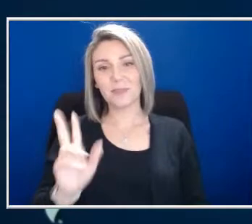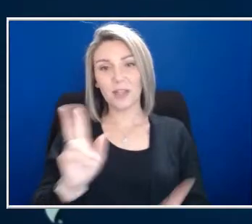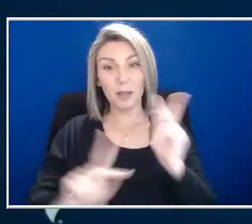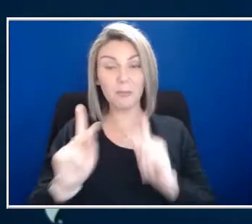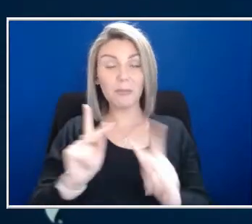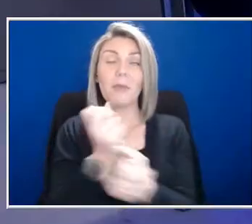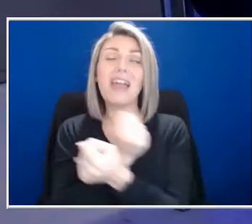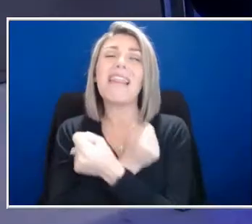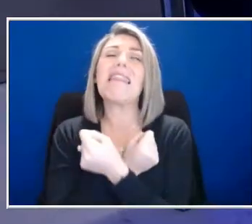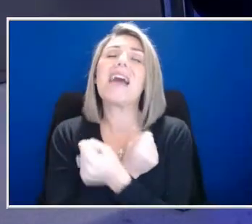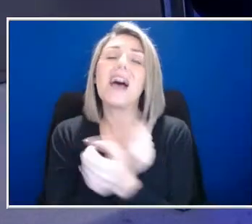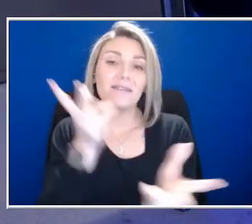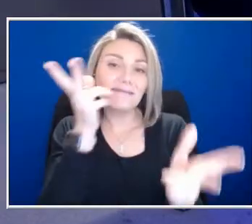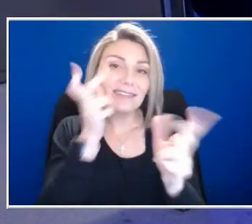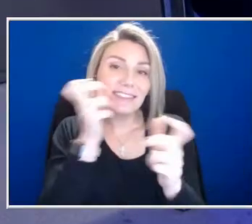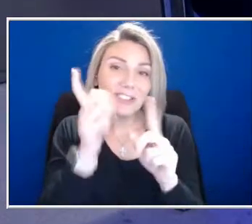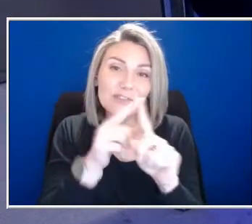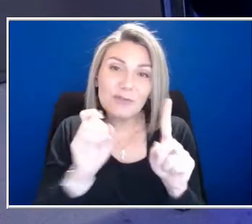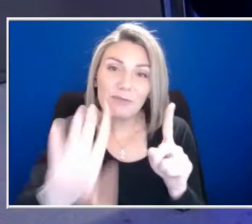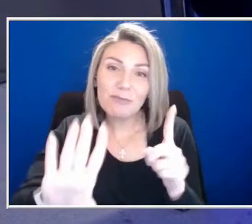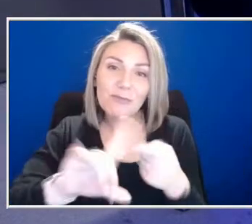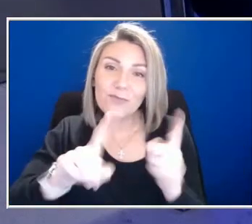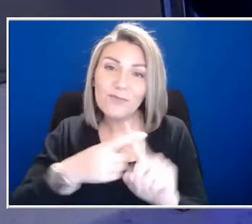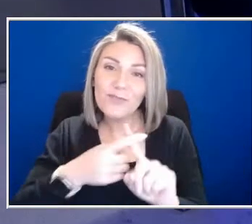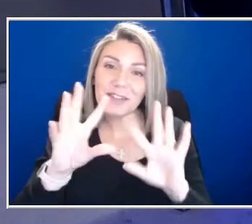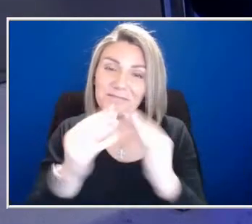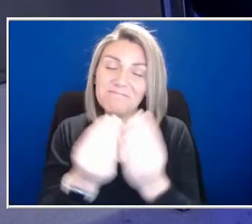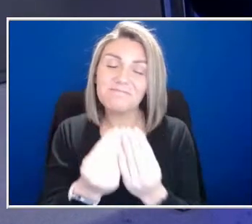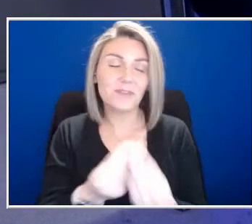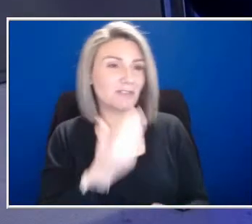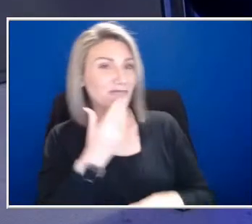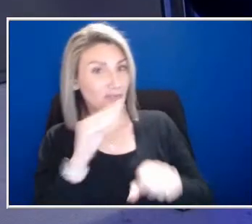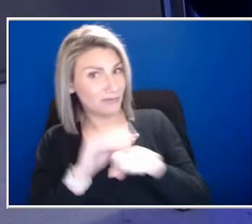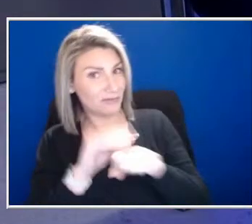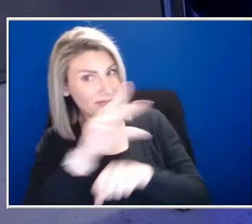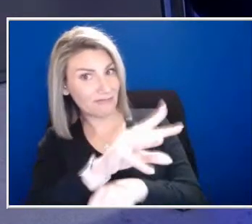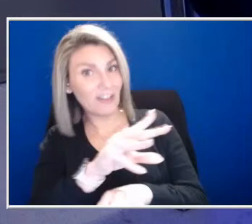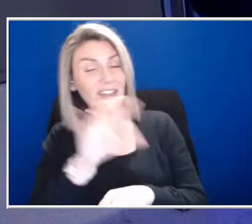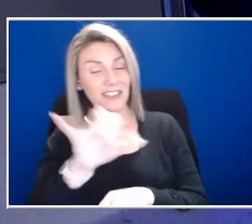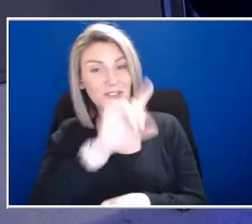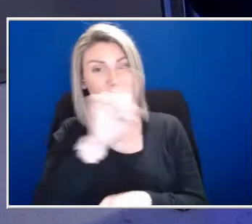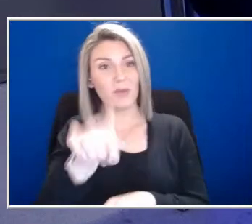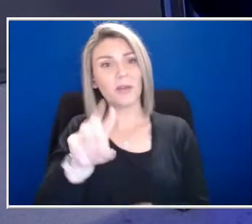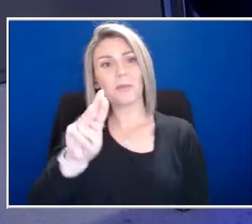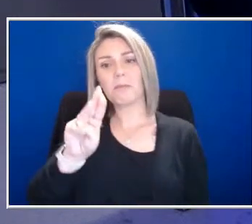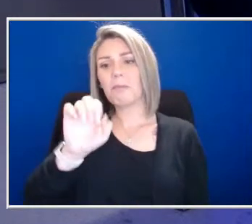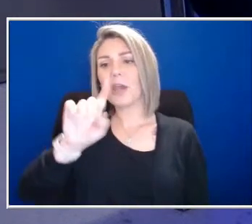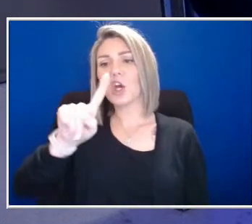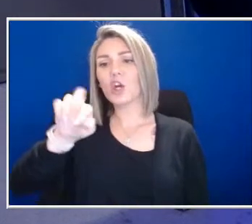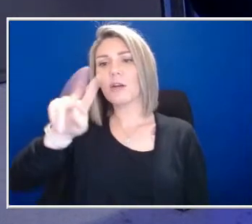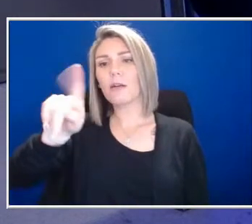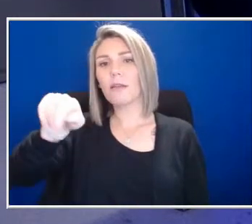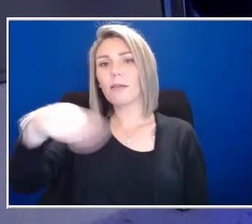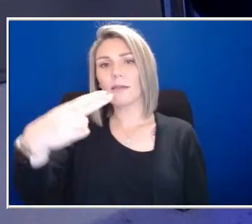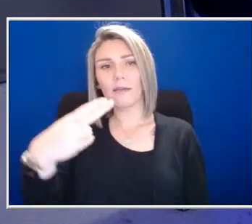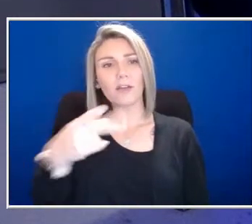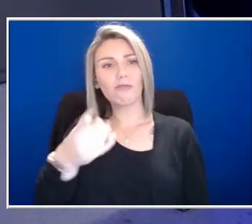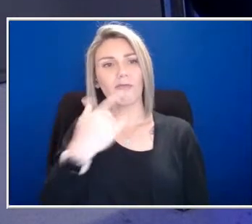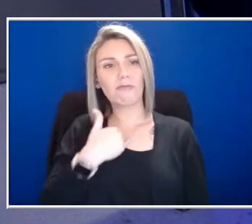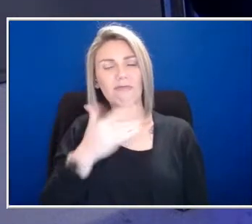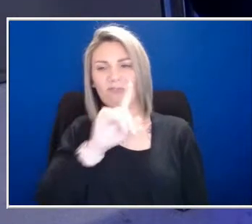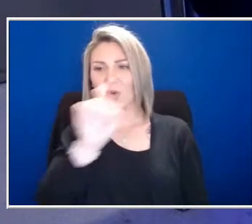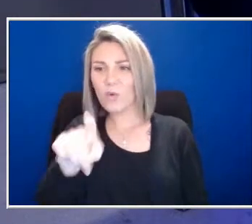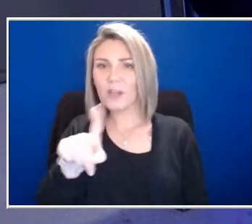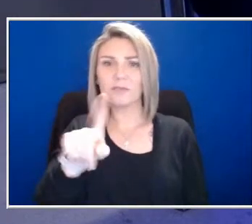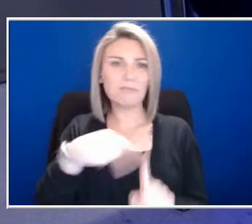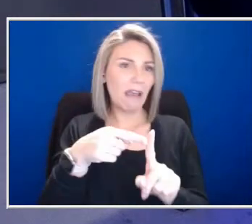from you. Okay, that's good to know. Really good advice, because that's a question that we had. And Meredith, do you get questions from patients about end-of-life plans,